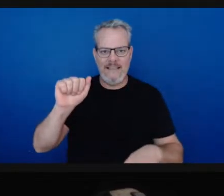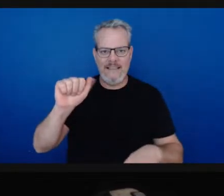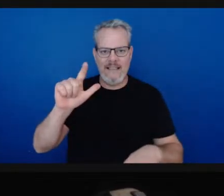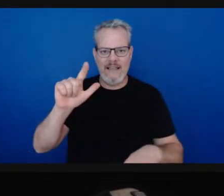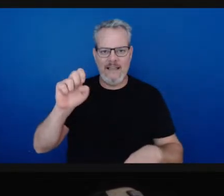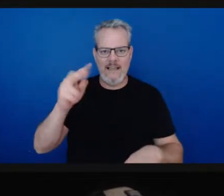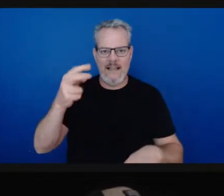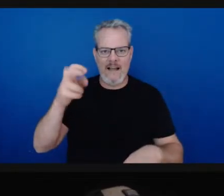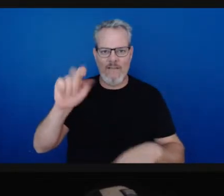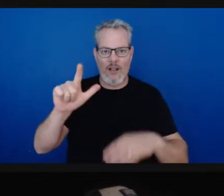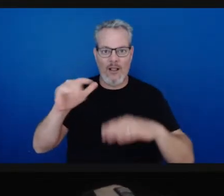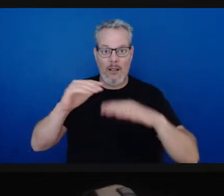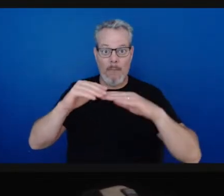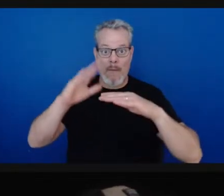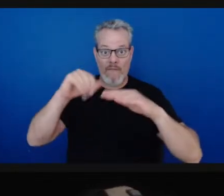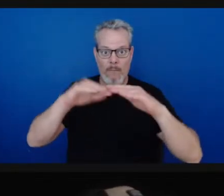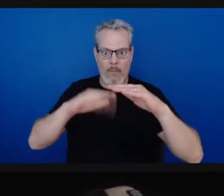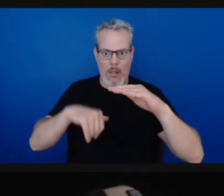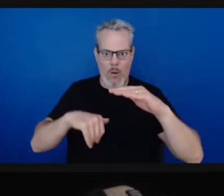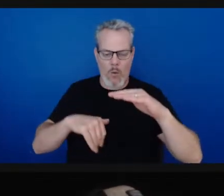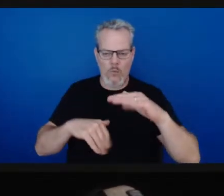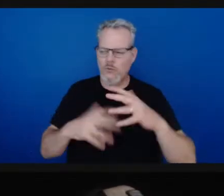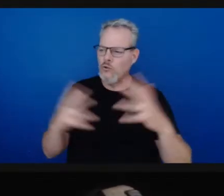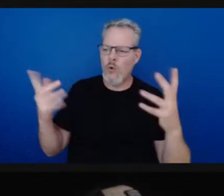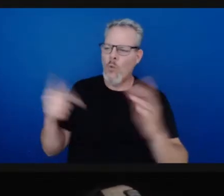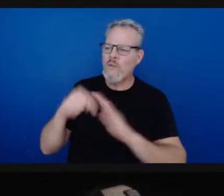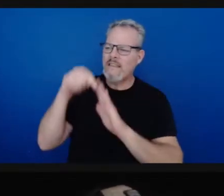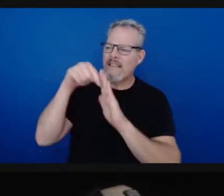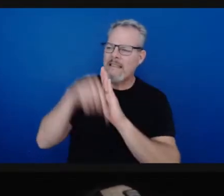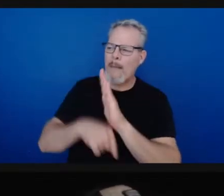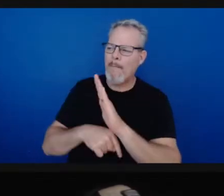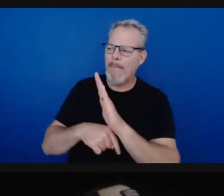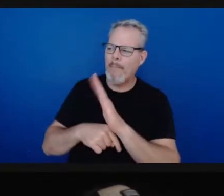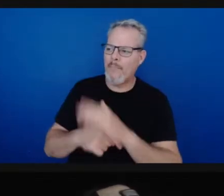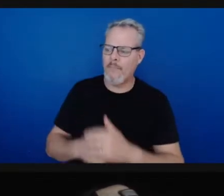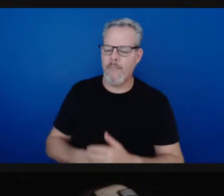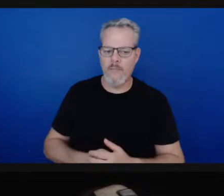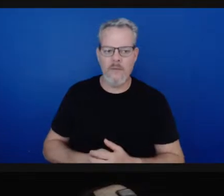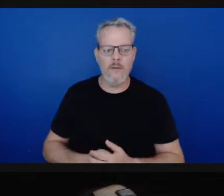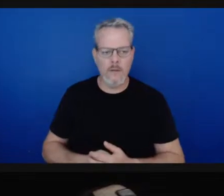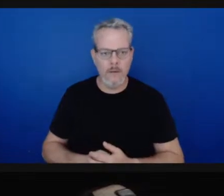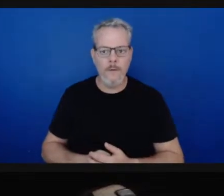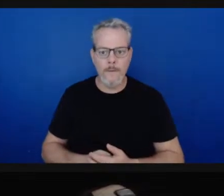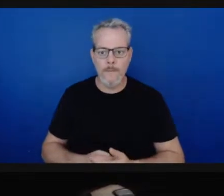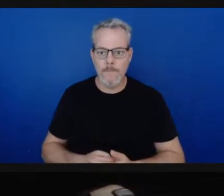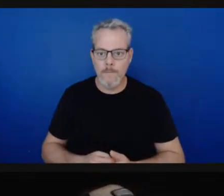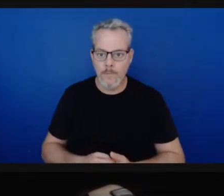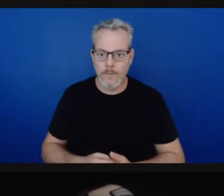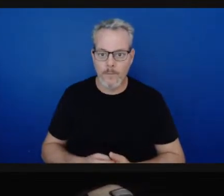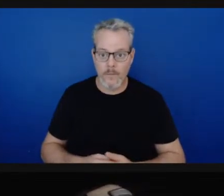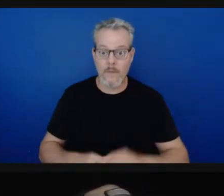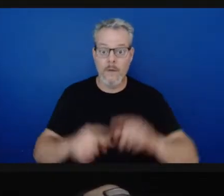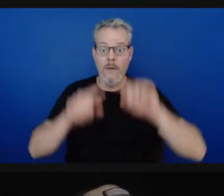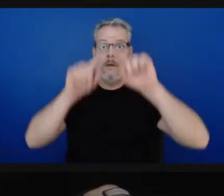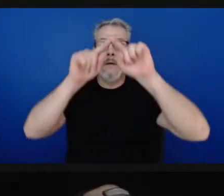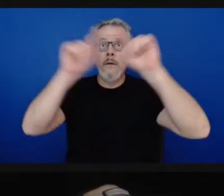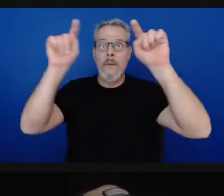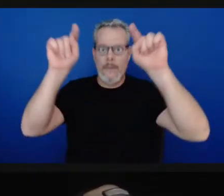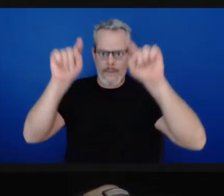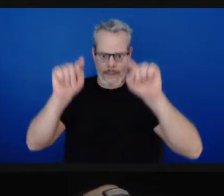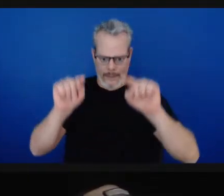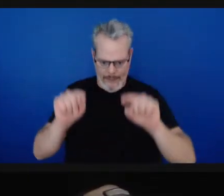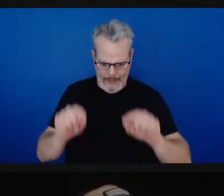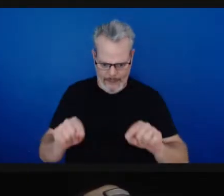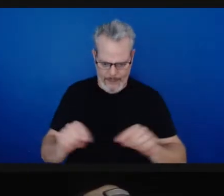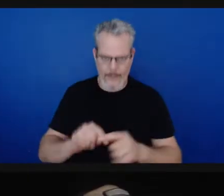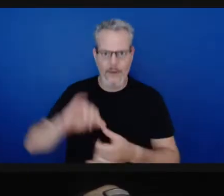level below. So yeah, how far roughly? So there is this plot right here in the middle. This